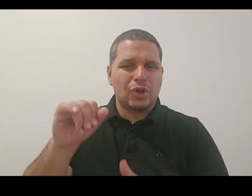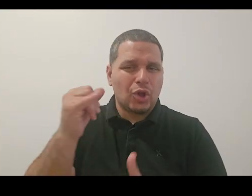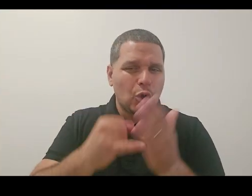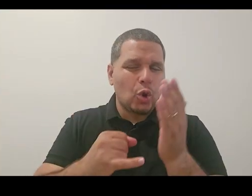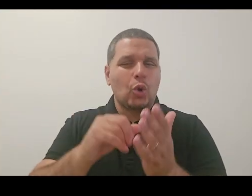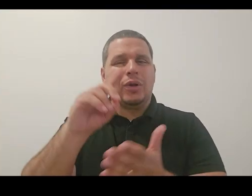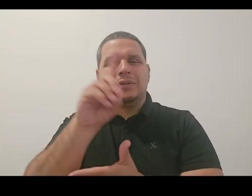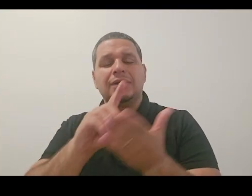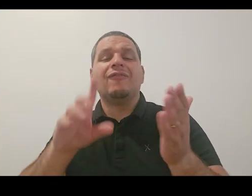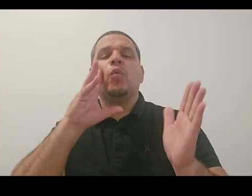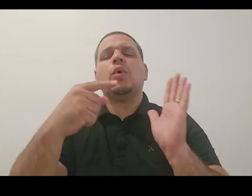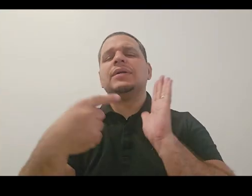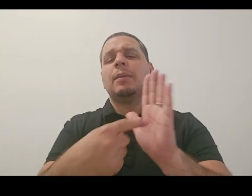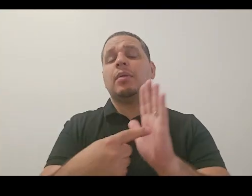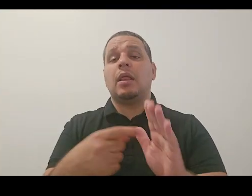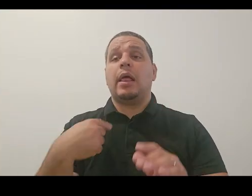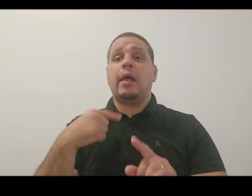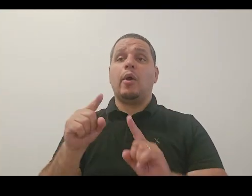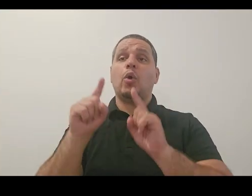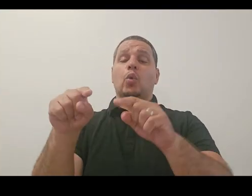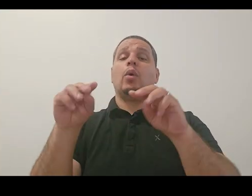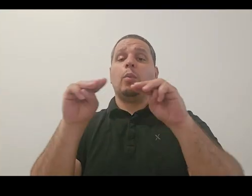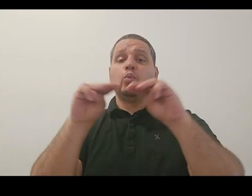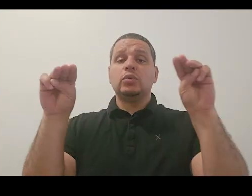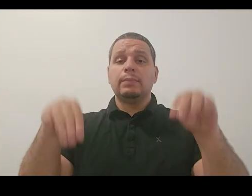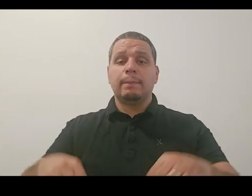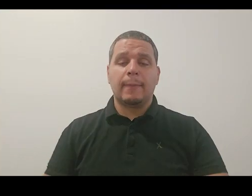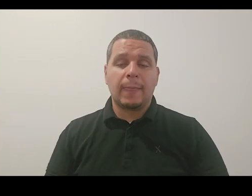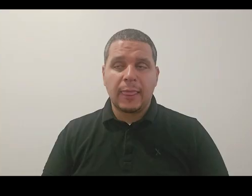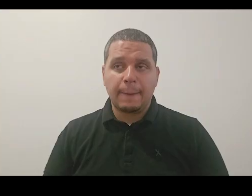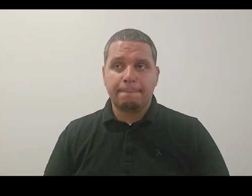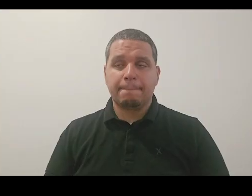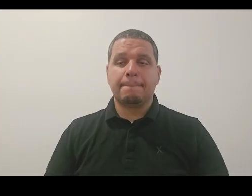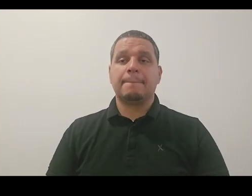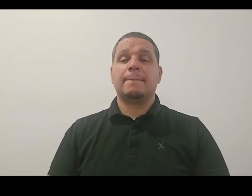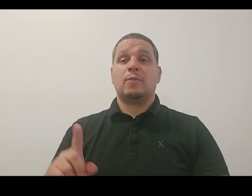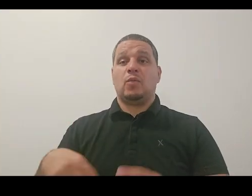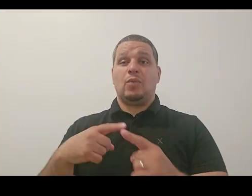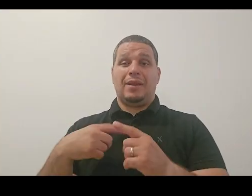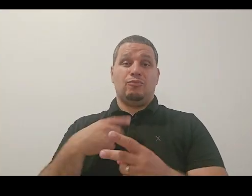engaging with art or design. So for example, when I'm at a museum,